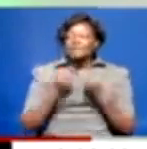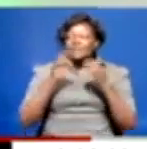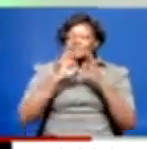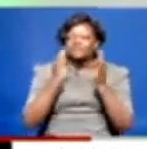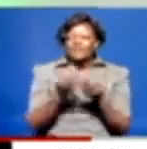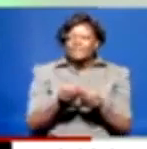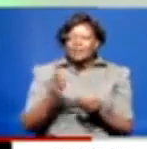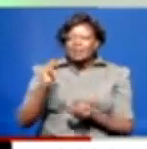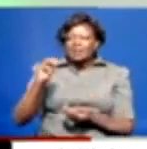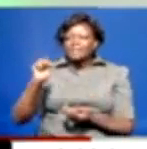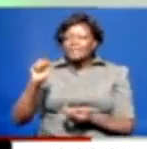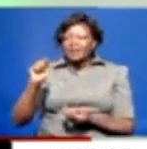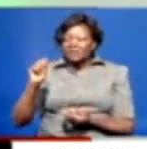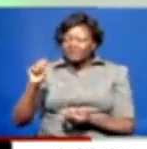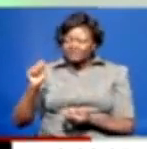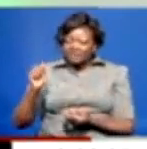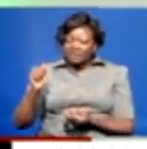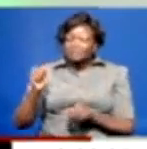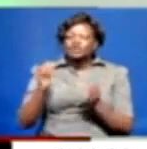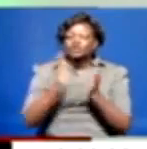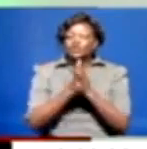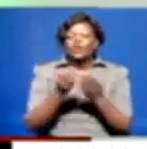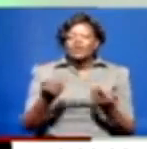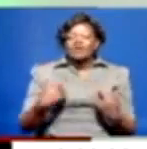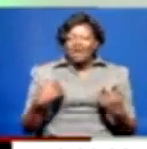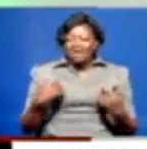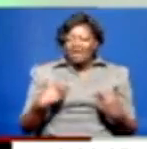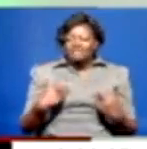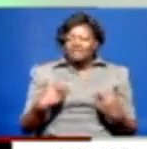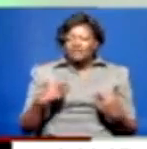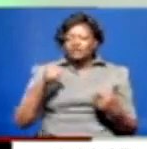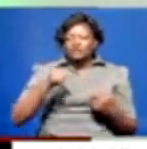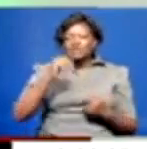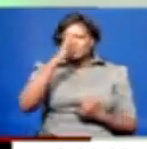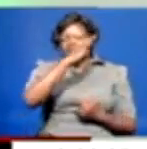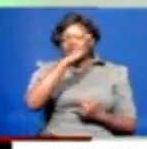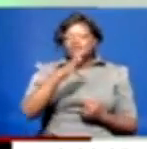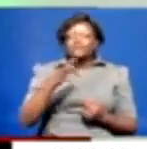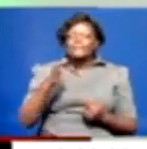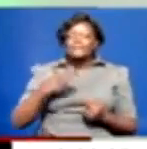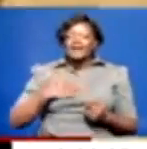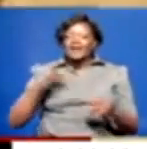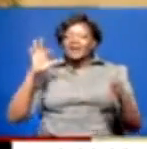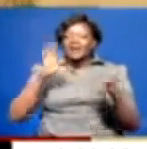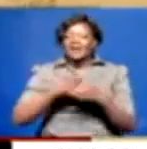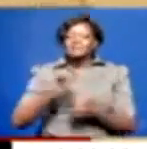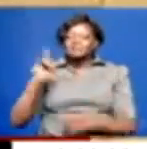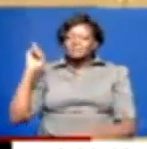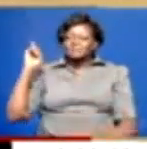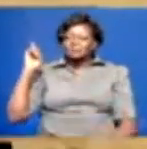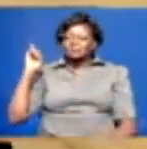Malava, as Jackie Wambiru now explains in tonight's edition of My Culture. Take a look.